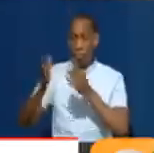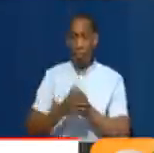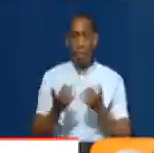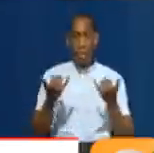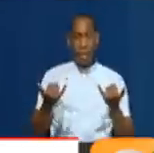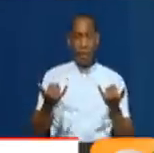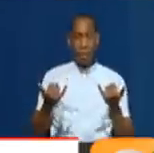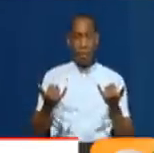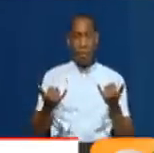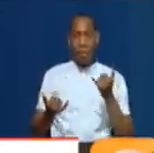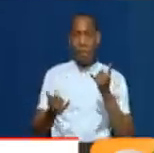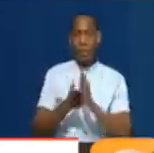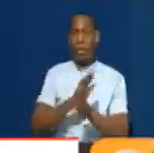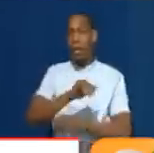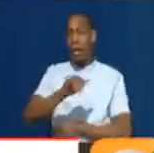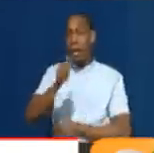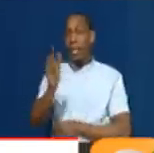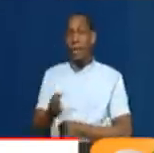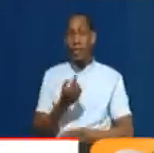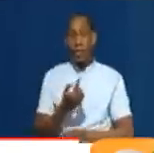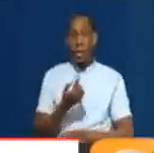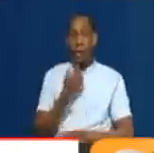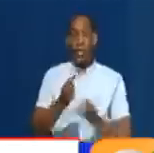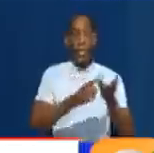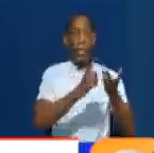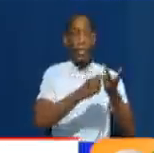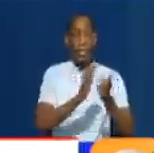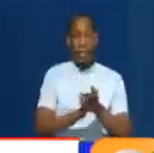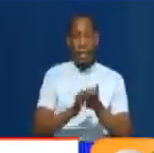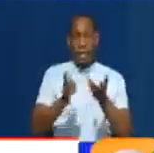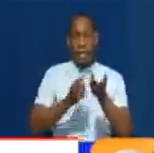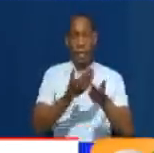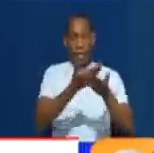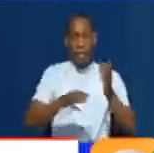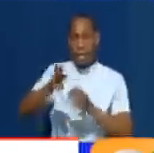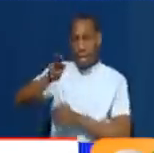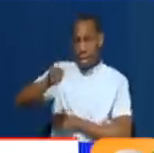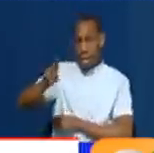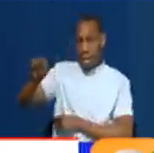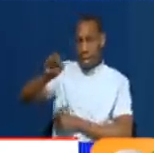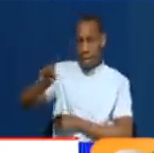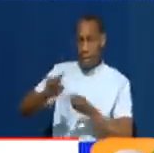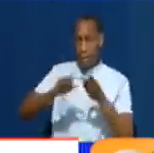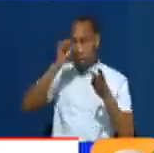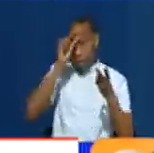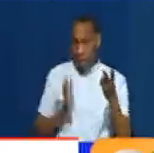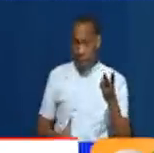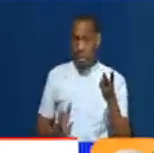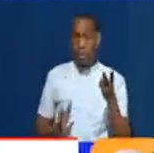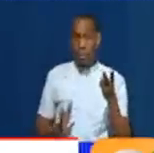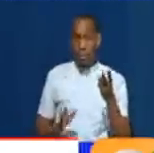so even without anybody telling you the numbers with those numbers of members of parliament of governors